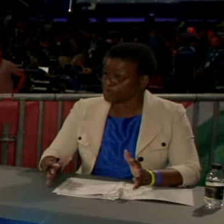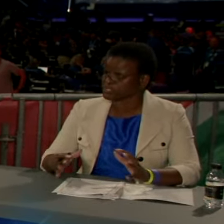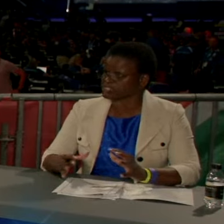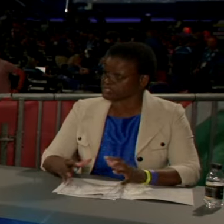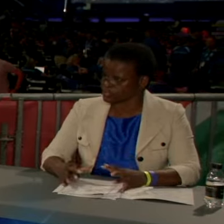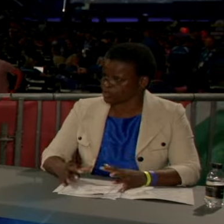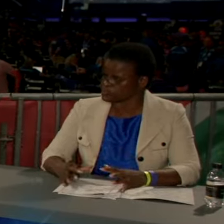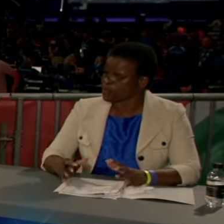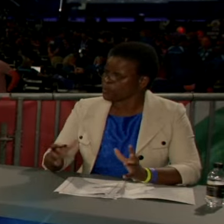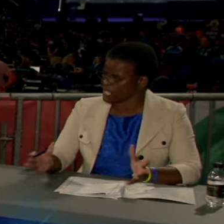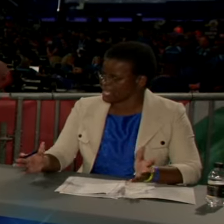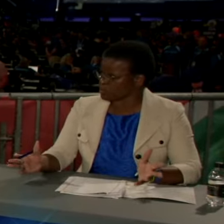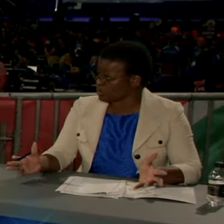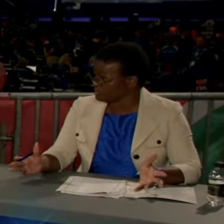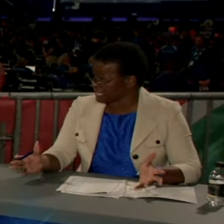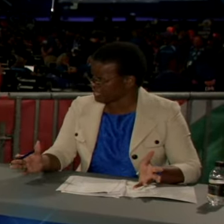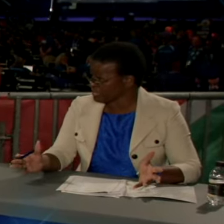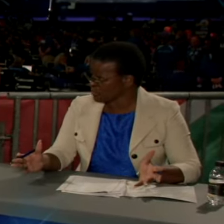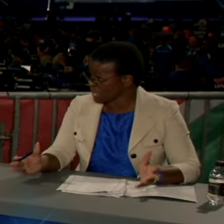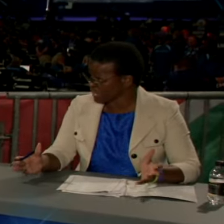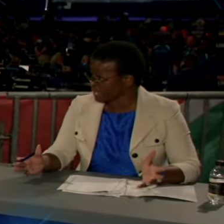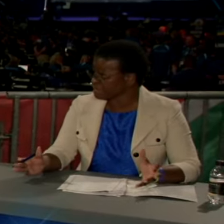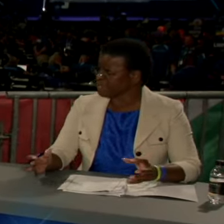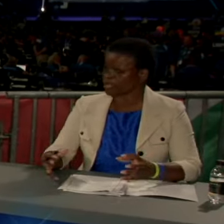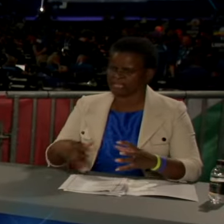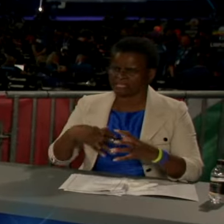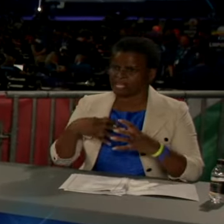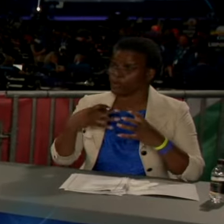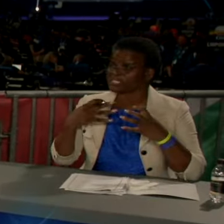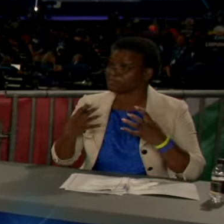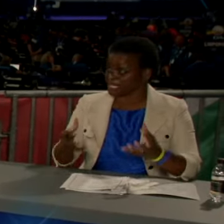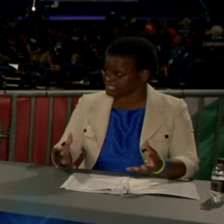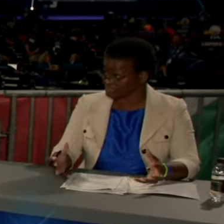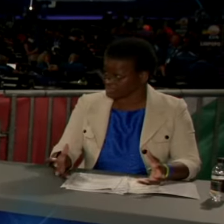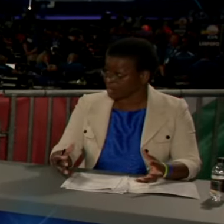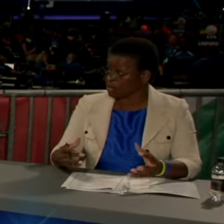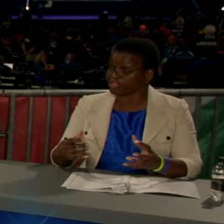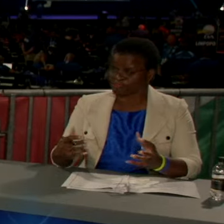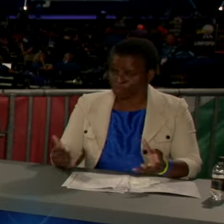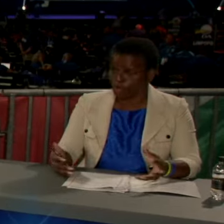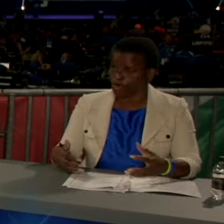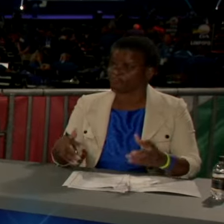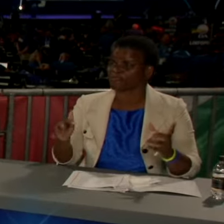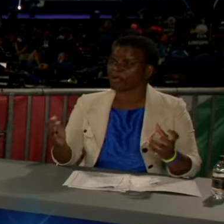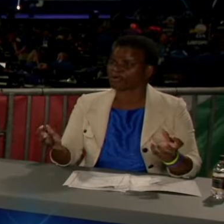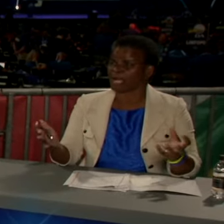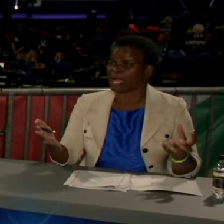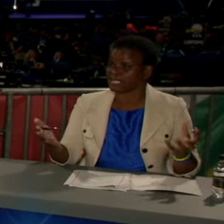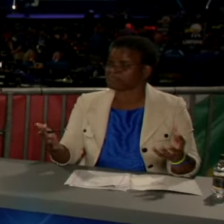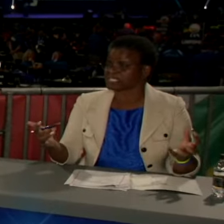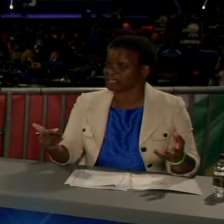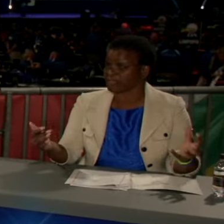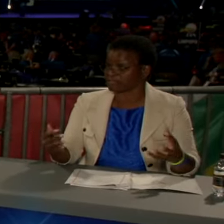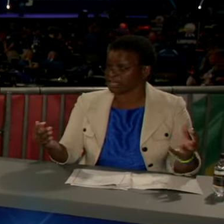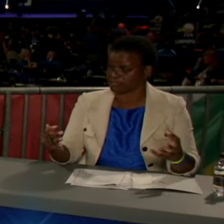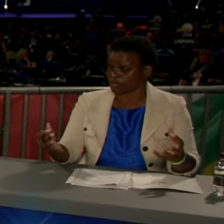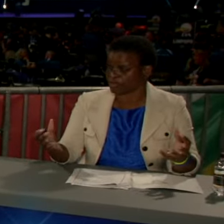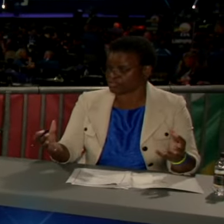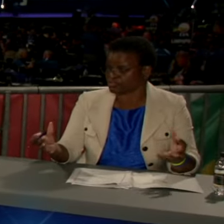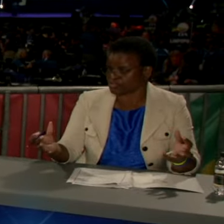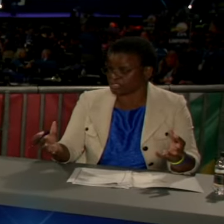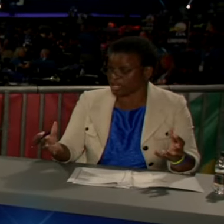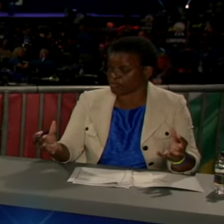that process is closed, we had a webinar where they were debated on the floor of, let me say,